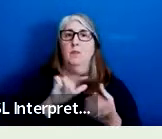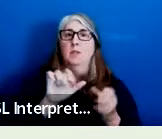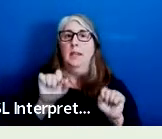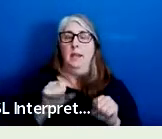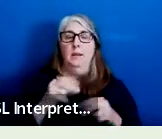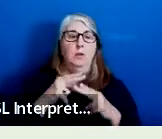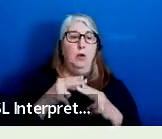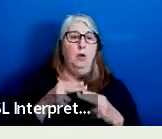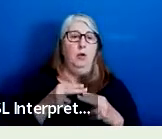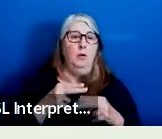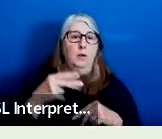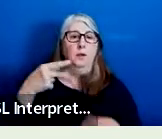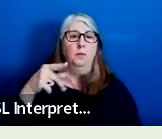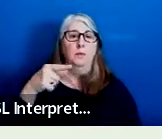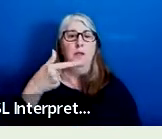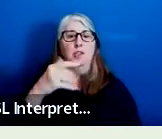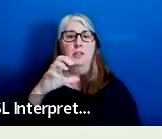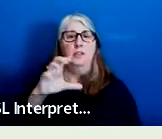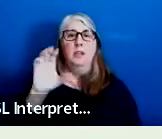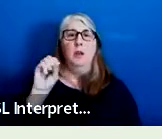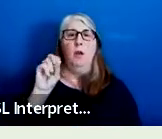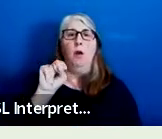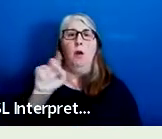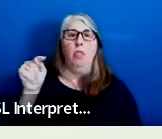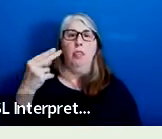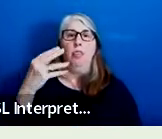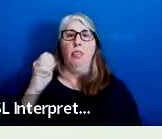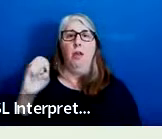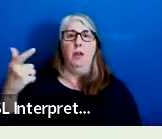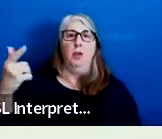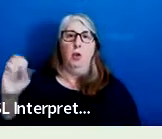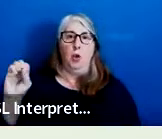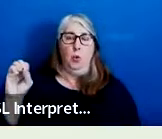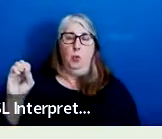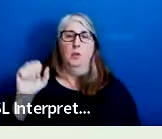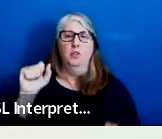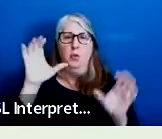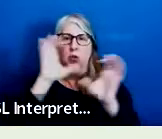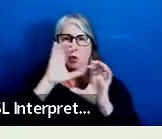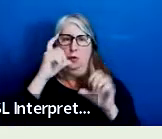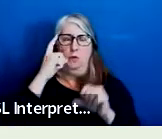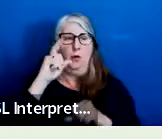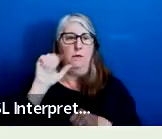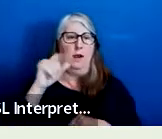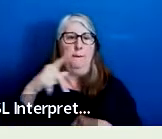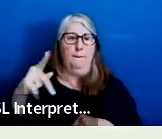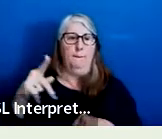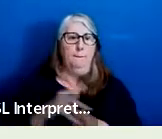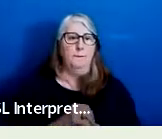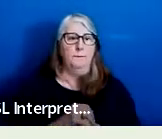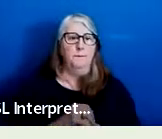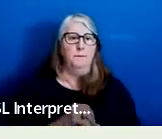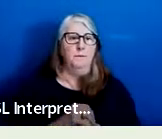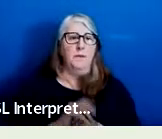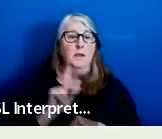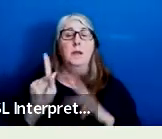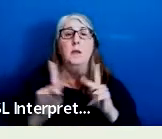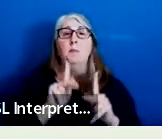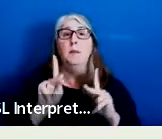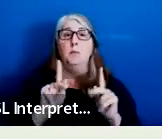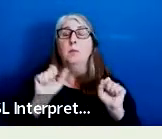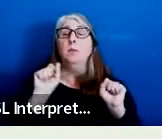called PGC on the go. Look for it for your mobile phones. Residents may